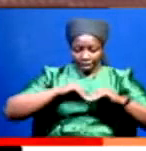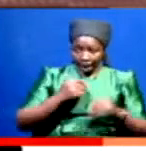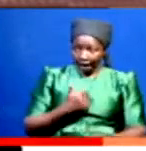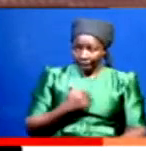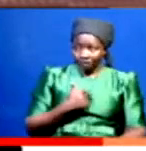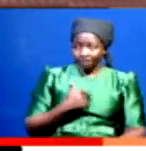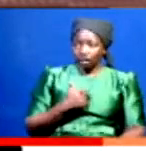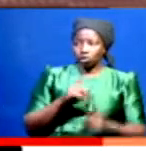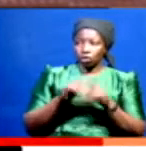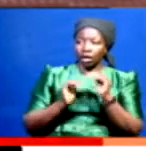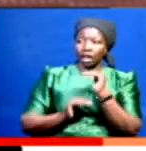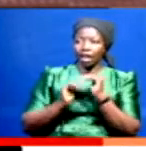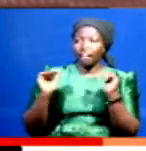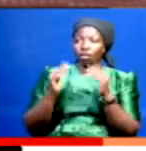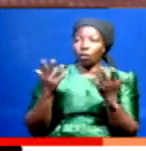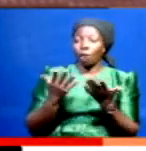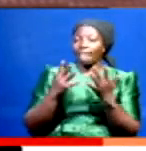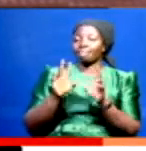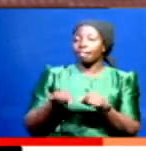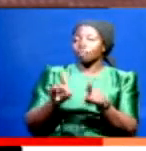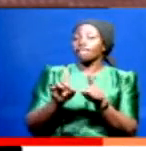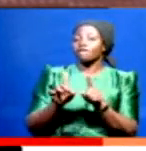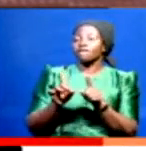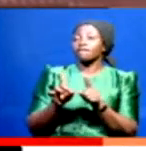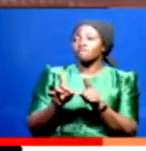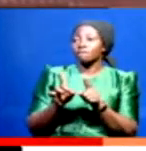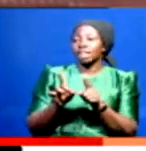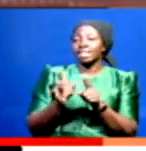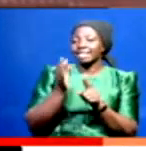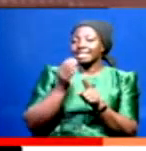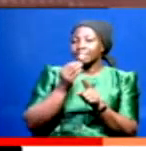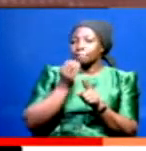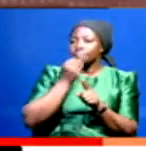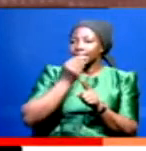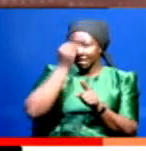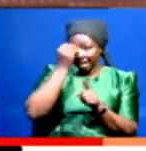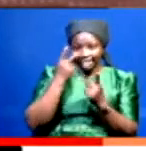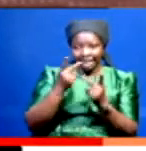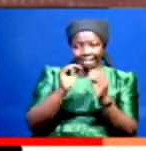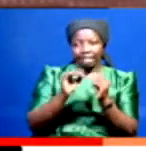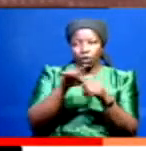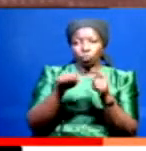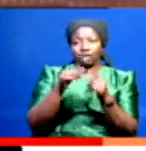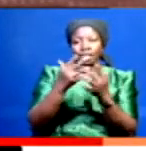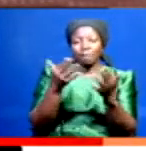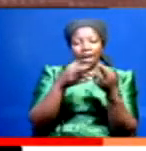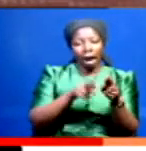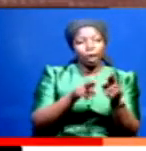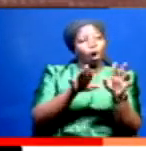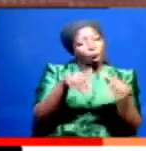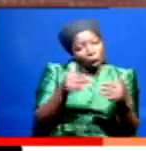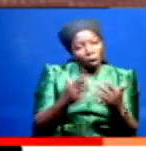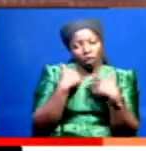core, that they would look the other way when such things happen, or there's a lacuna in law which makes this